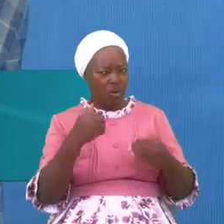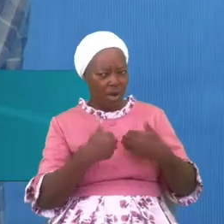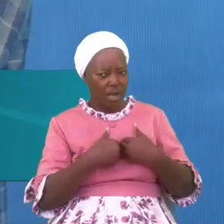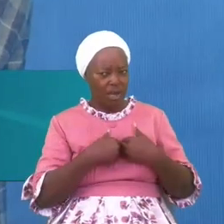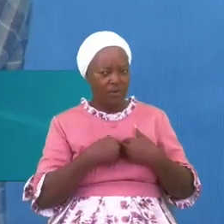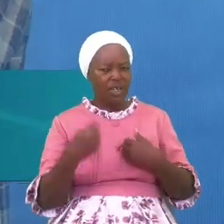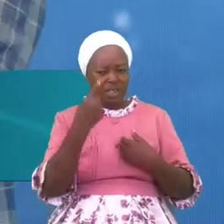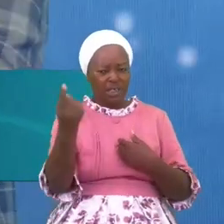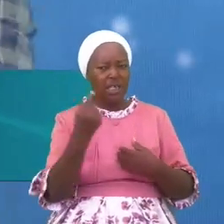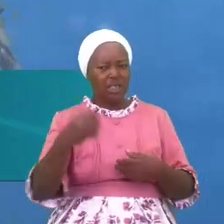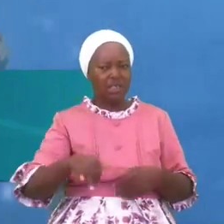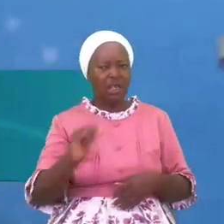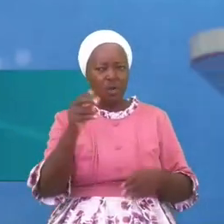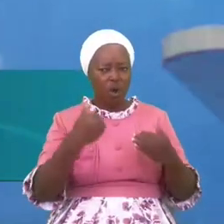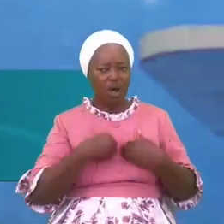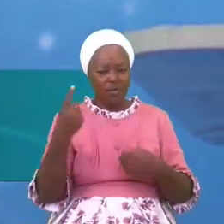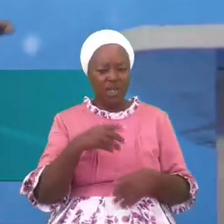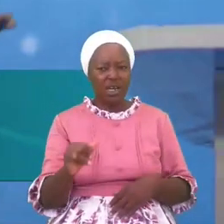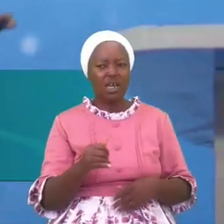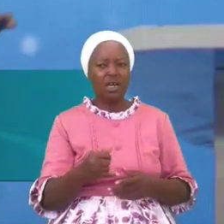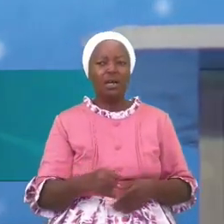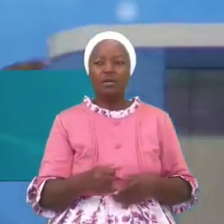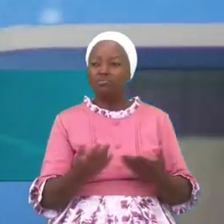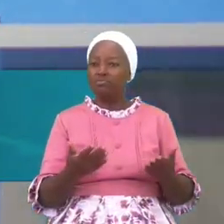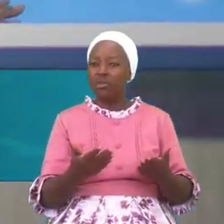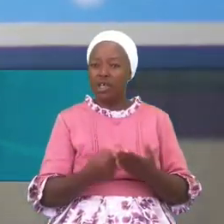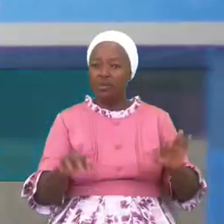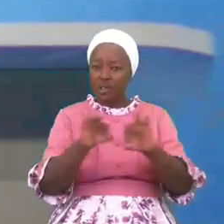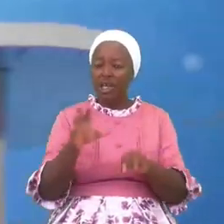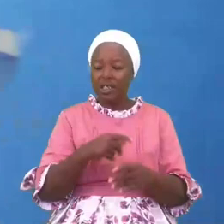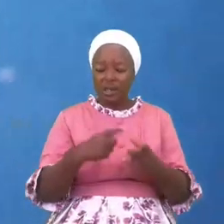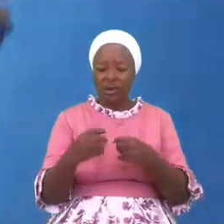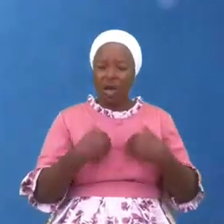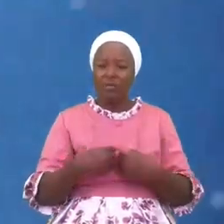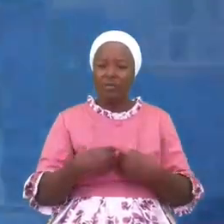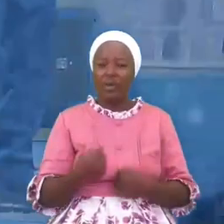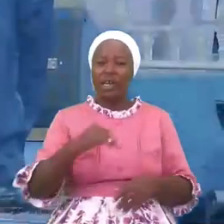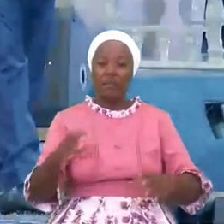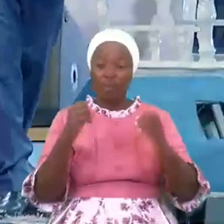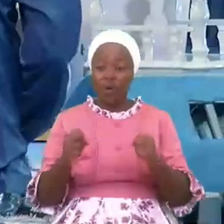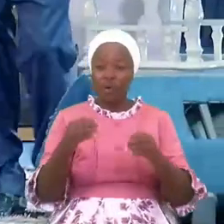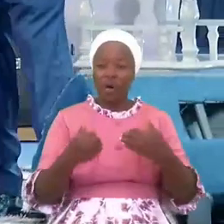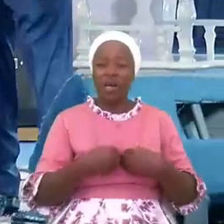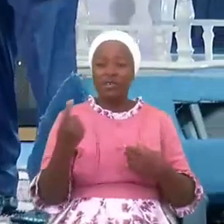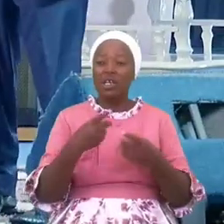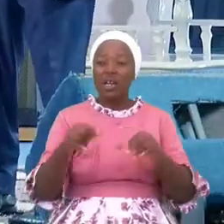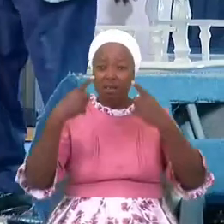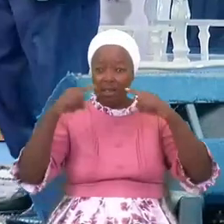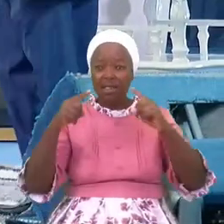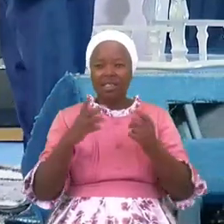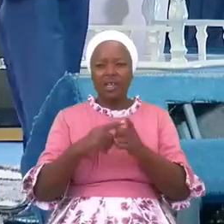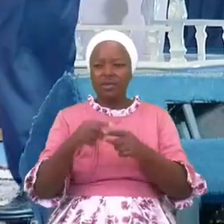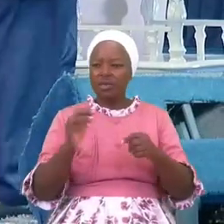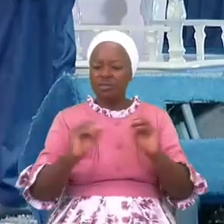have eternal power, you have eternal proclamation. There's nothing to be afraid of, because all that men can